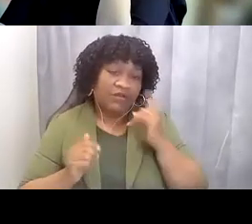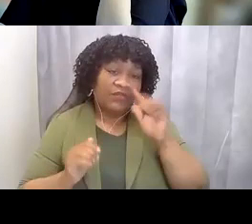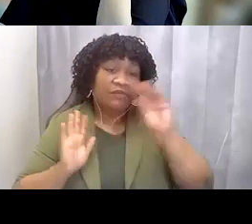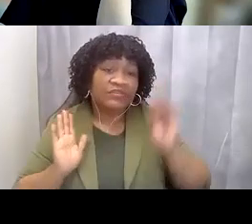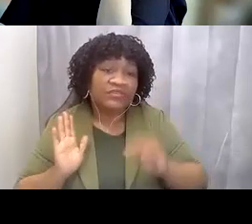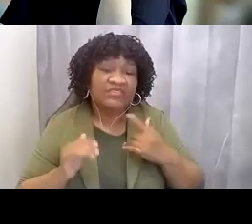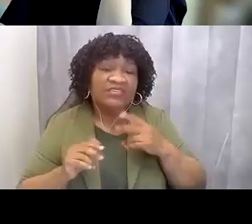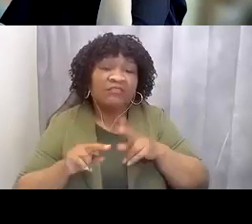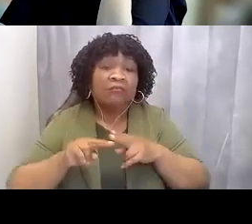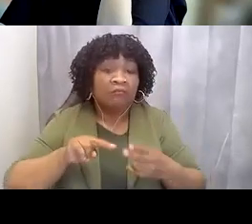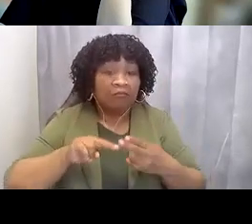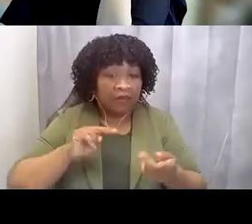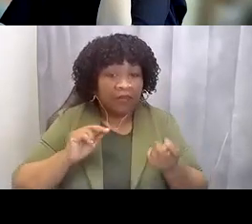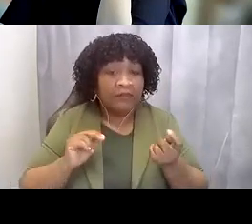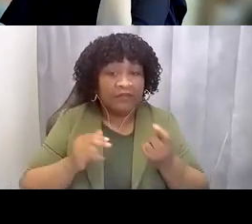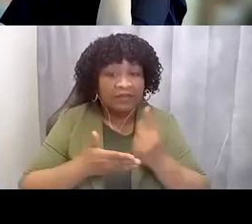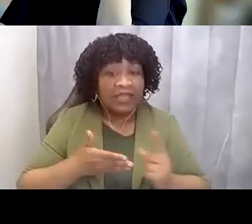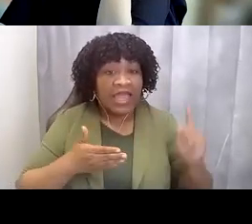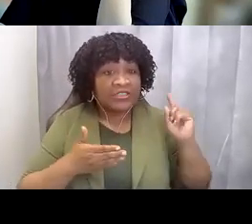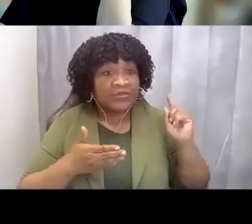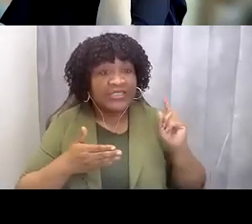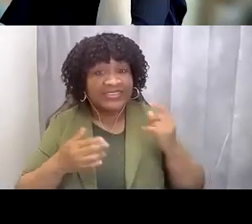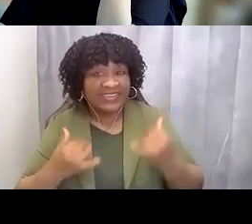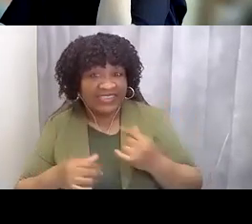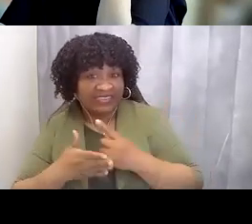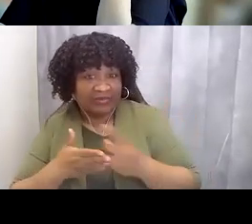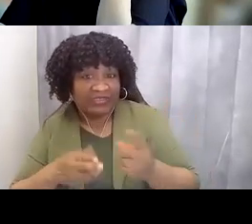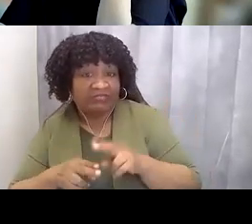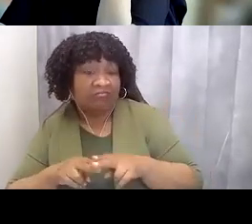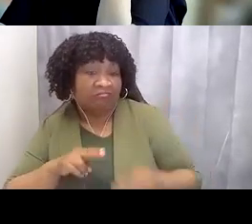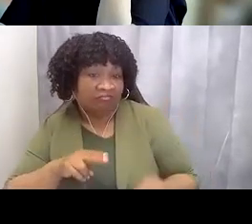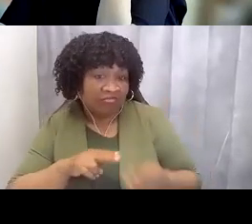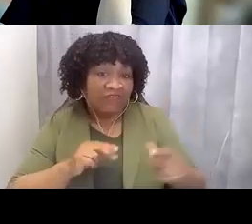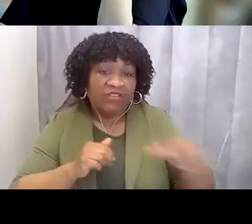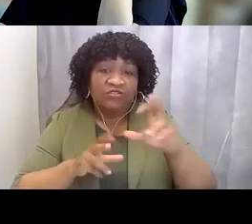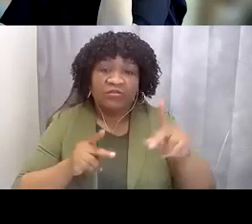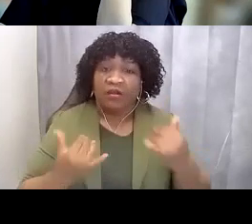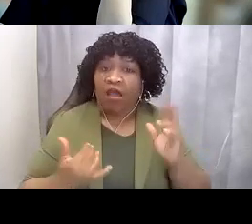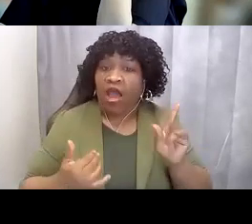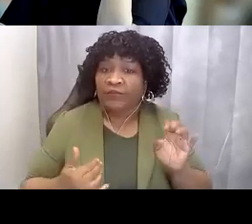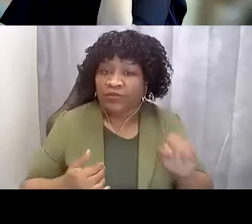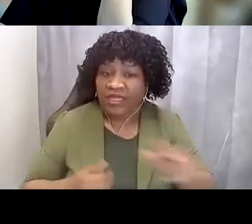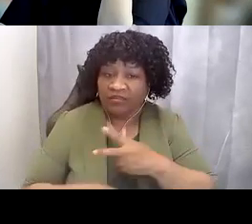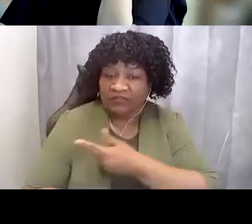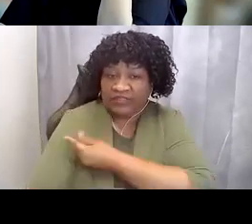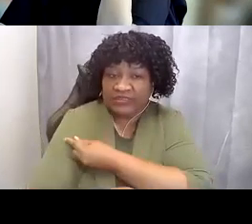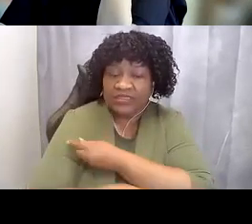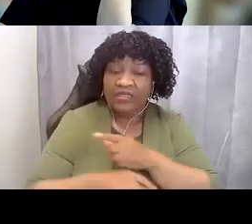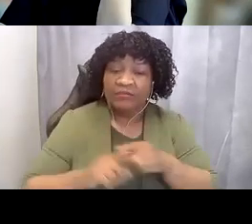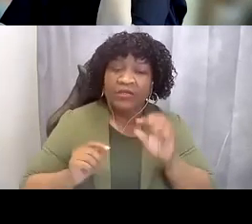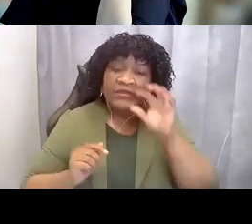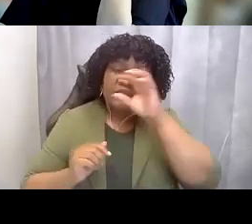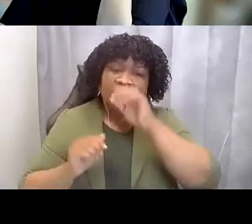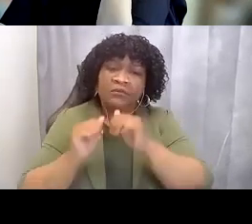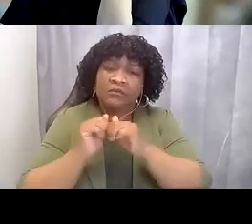has gone down a little bit from last week to this week around folks who are currently up to date on their vaccines. But we assume that most of